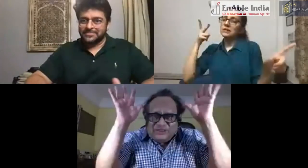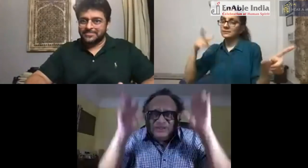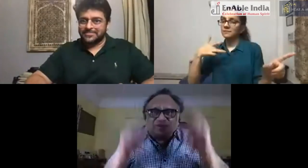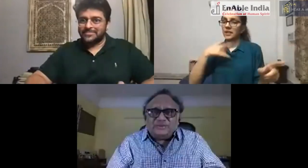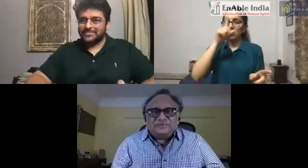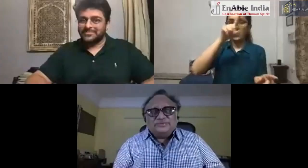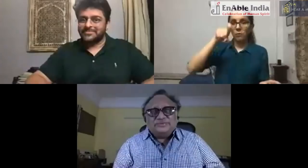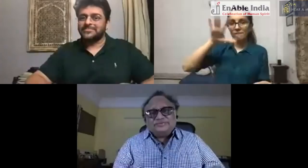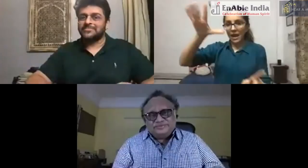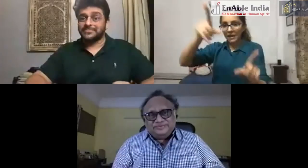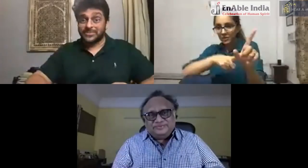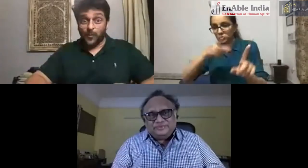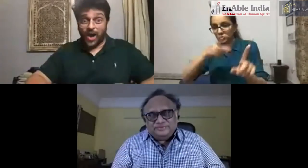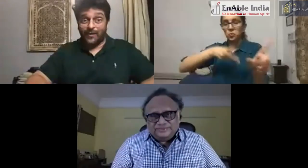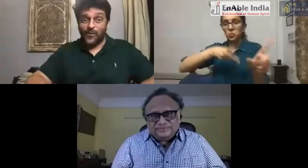like that.